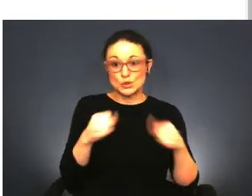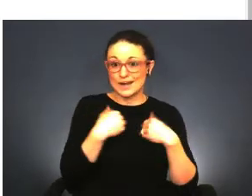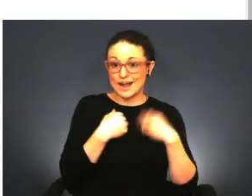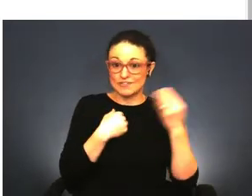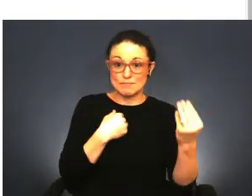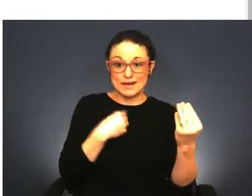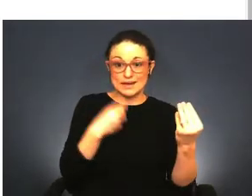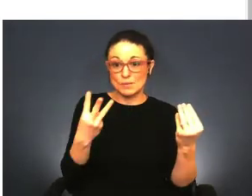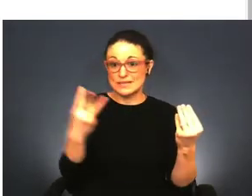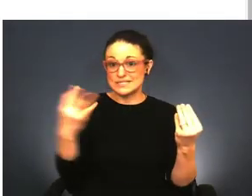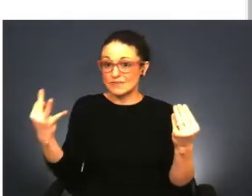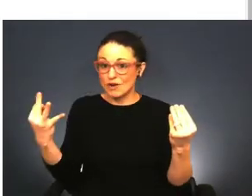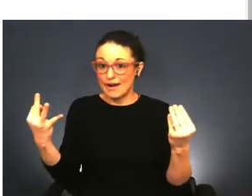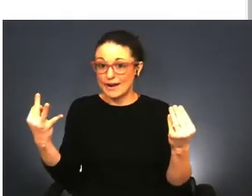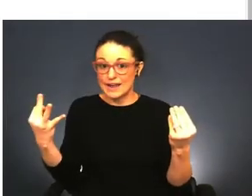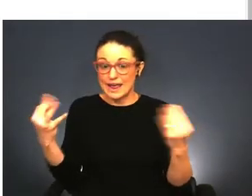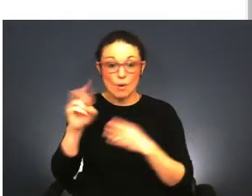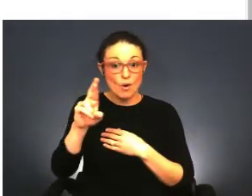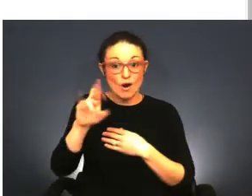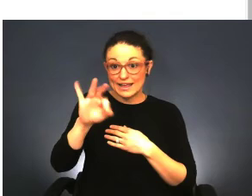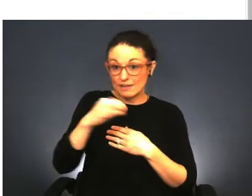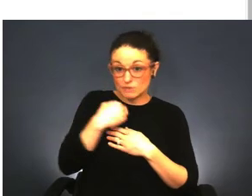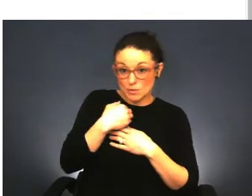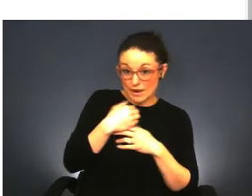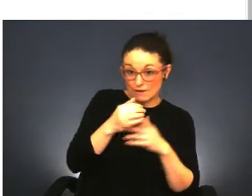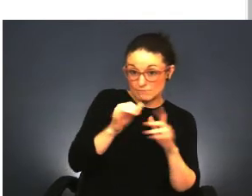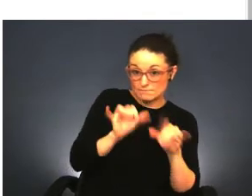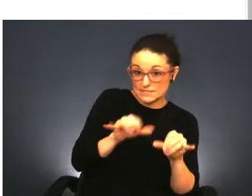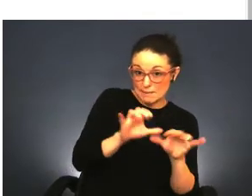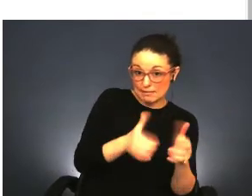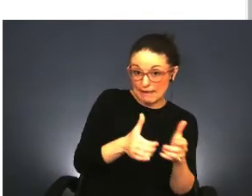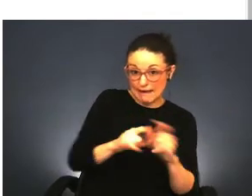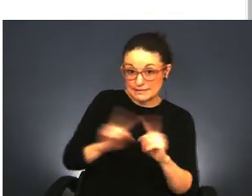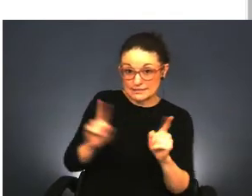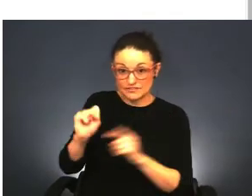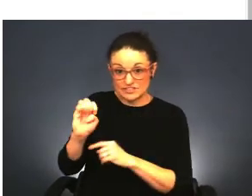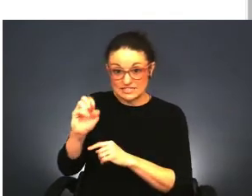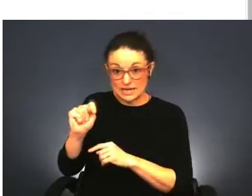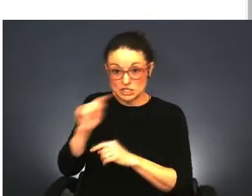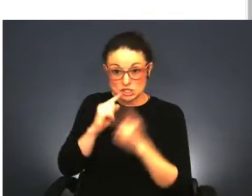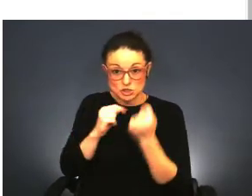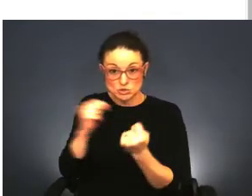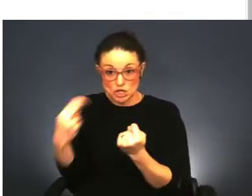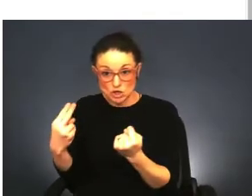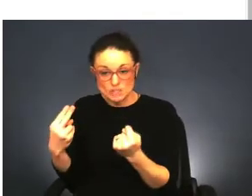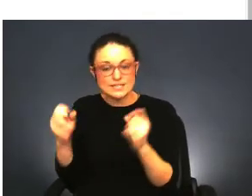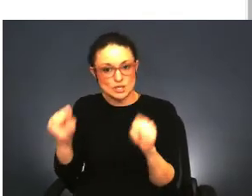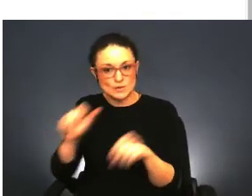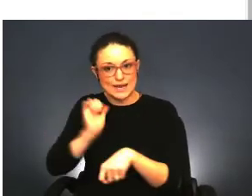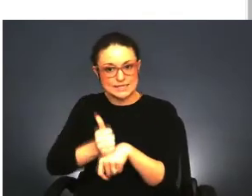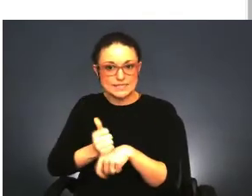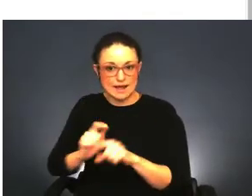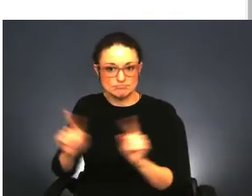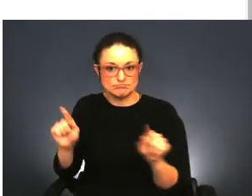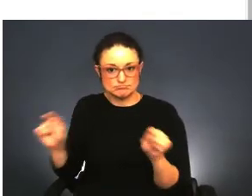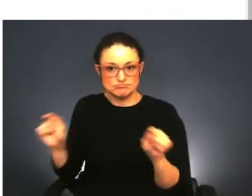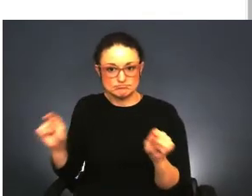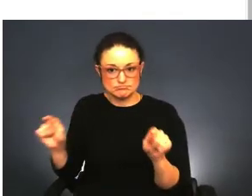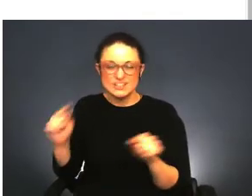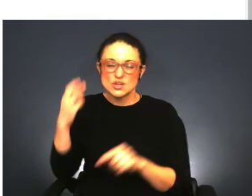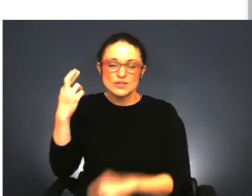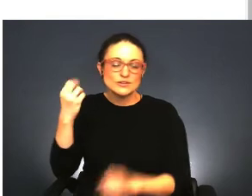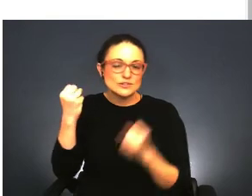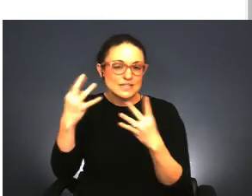submission date and a Tuesday, Thursday submission date. So there are a number of different reasons why you might want to separate this out